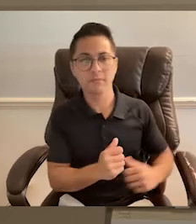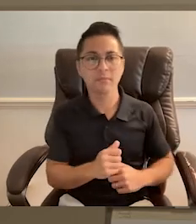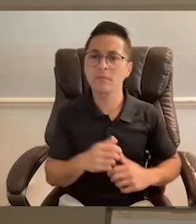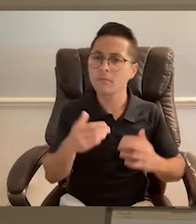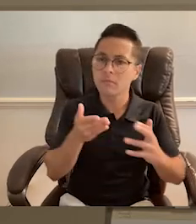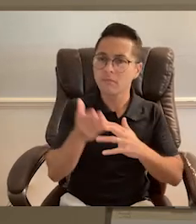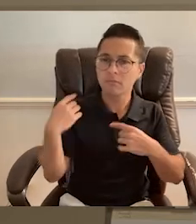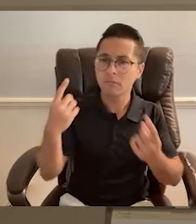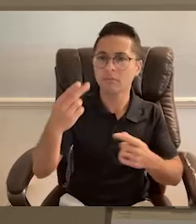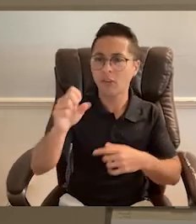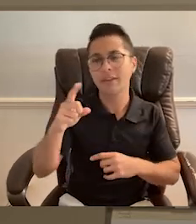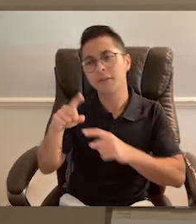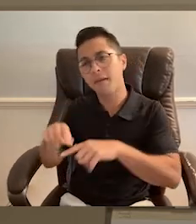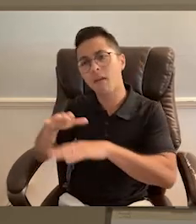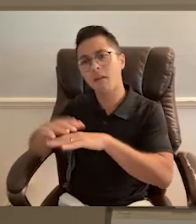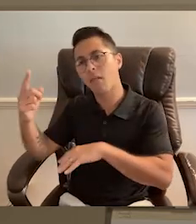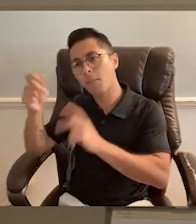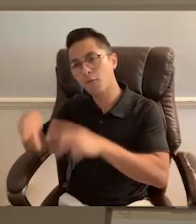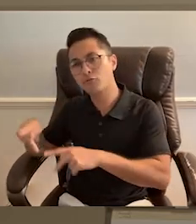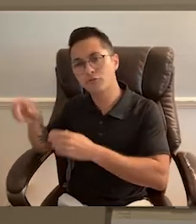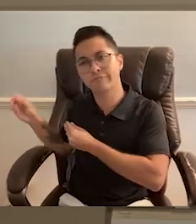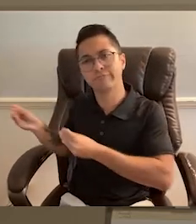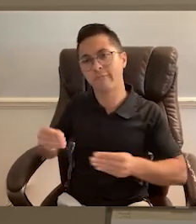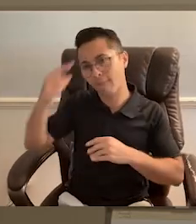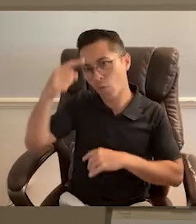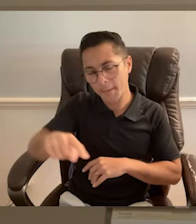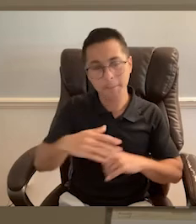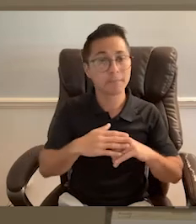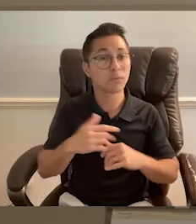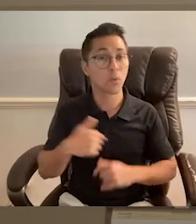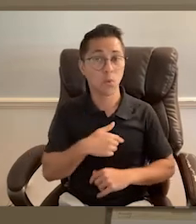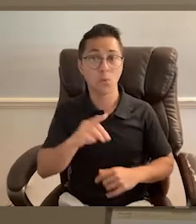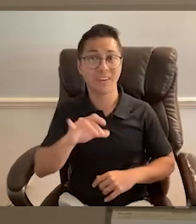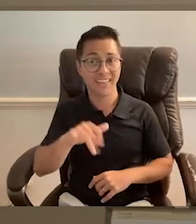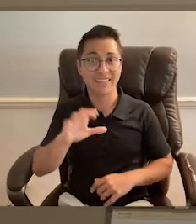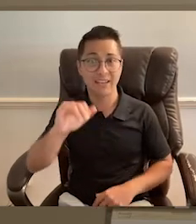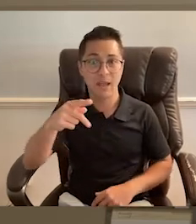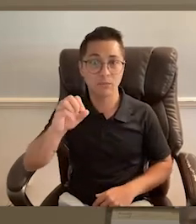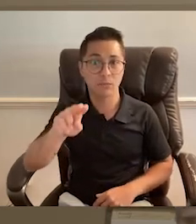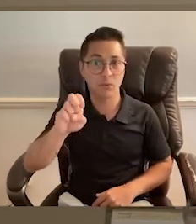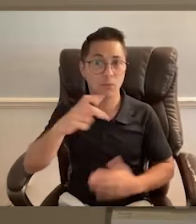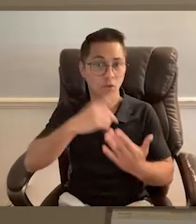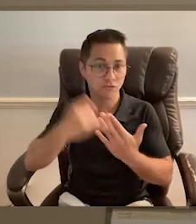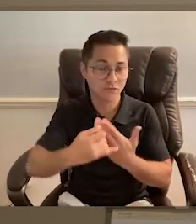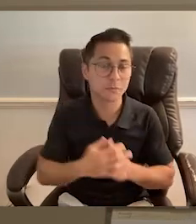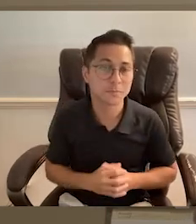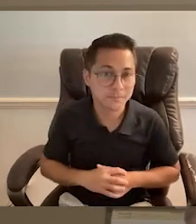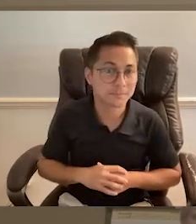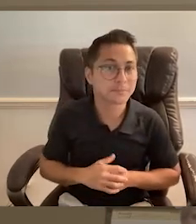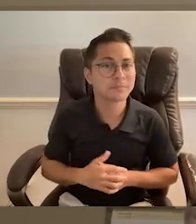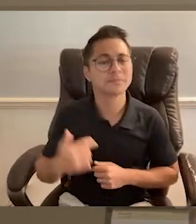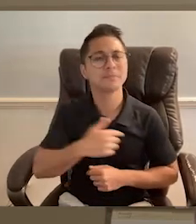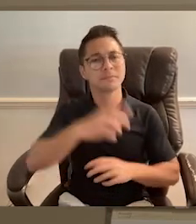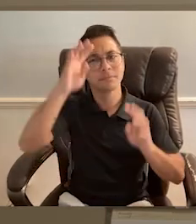there's no voice. And then lastly, we also work with, sometimes customers come to us